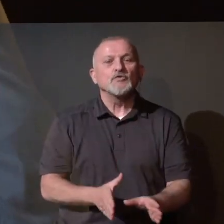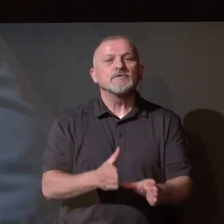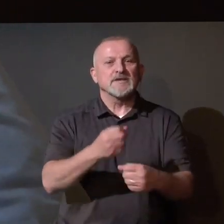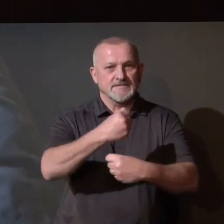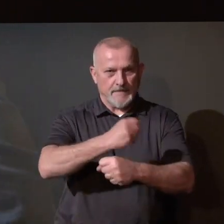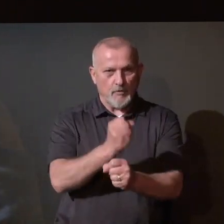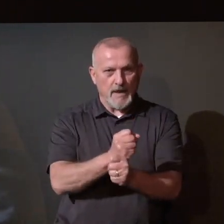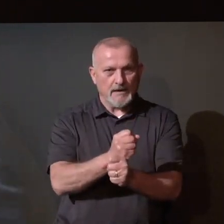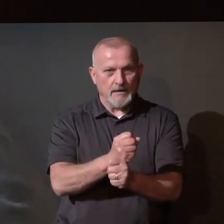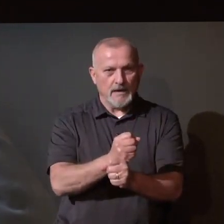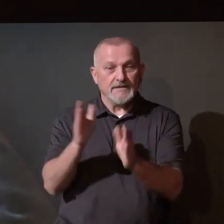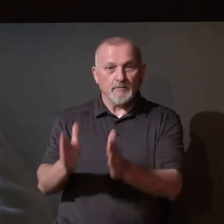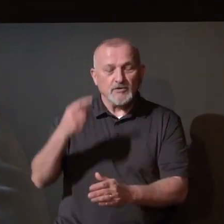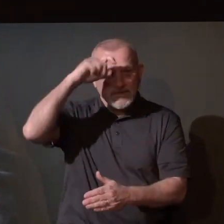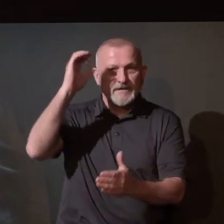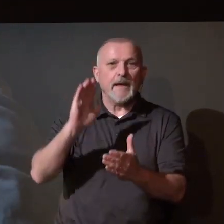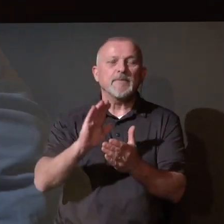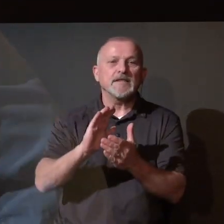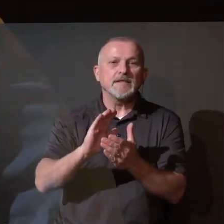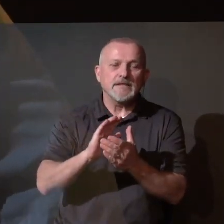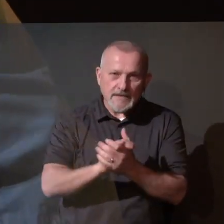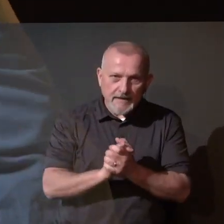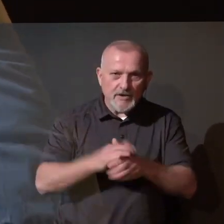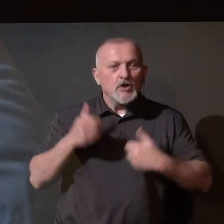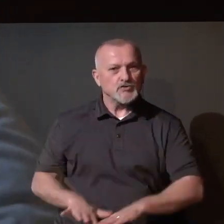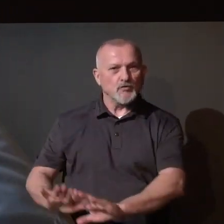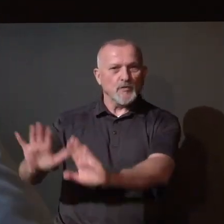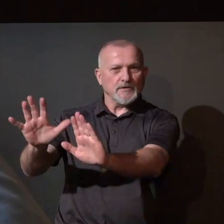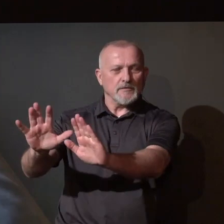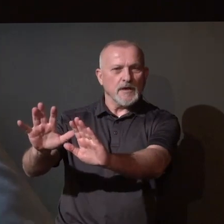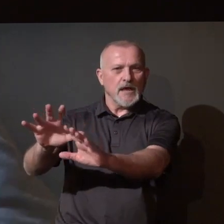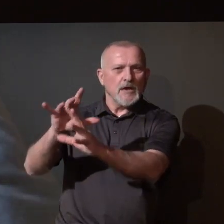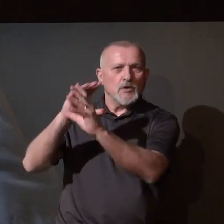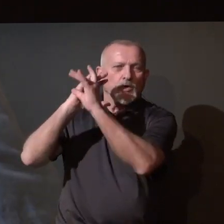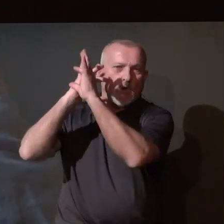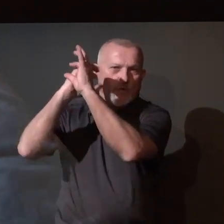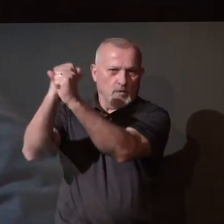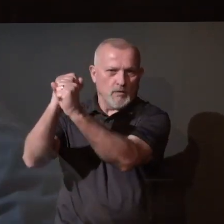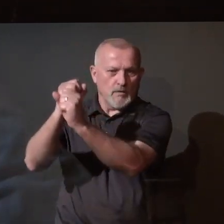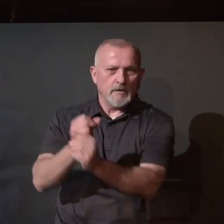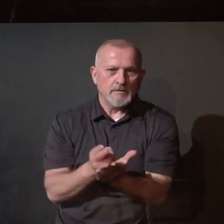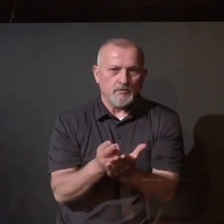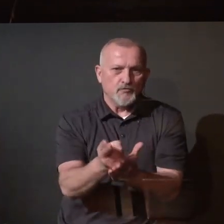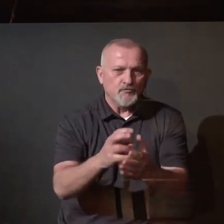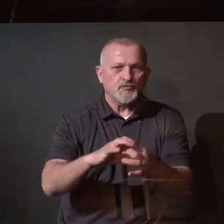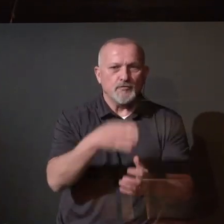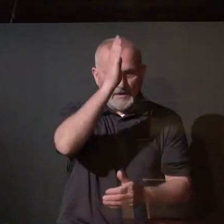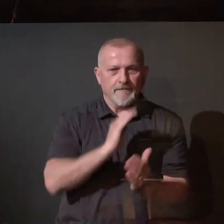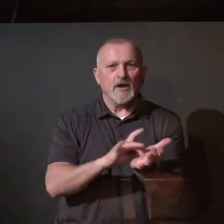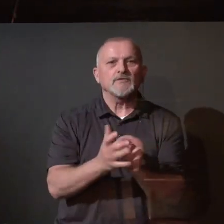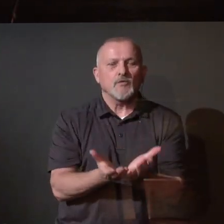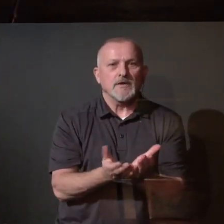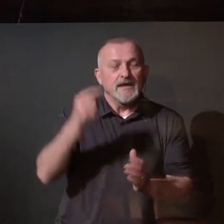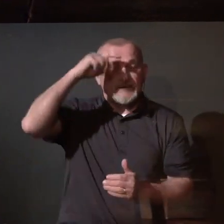is somebody who believes in, surrenders to, and holds on to the truth of God's word.